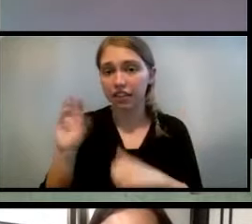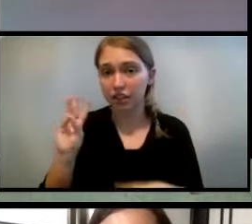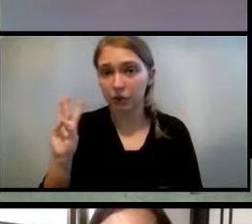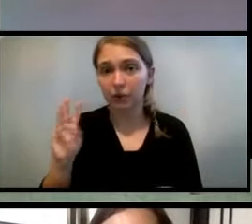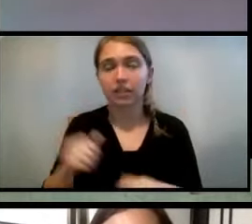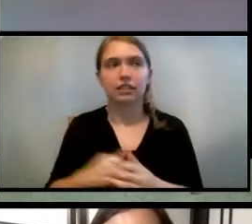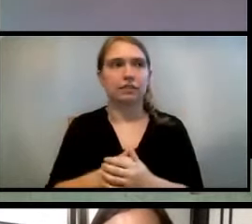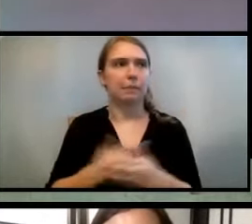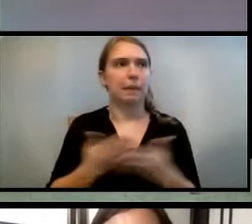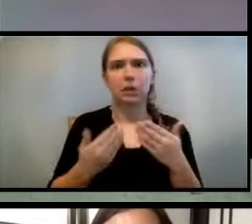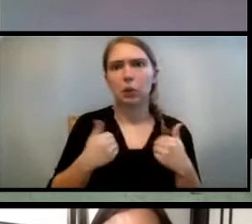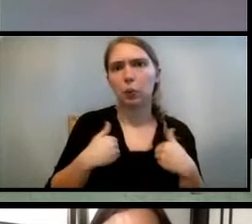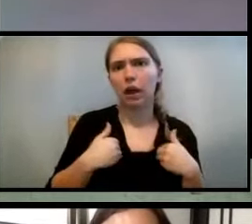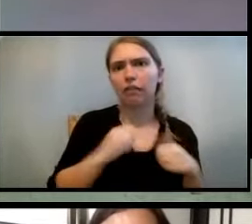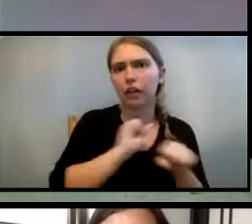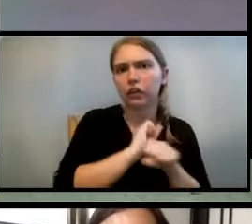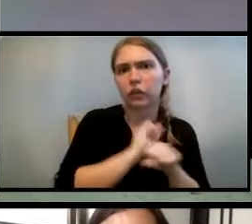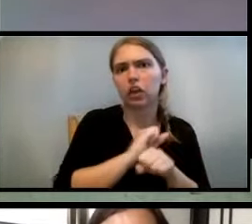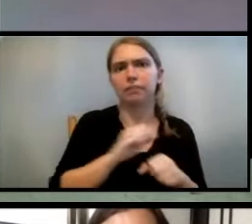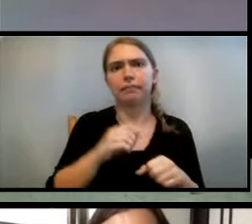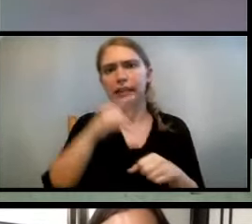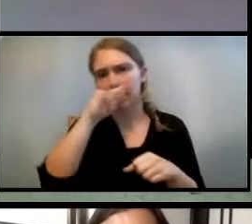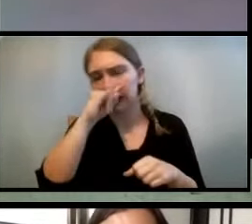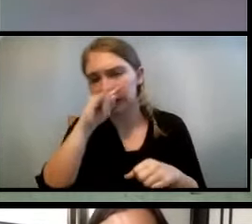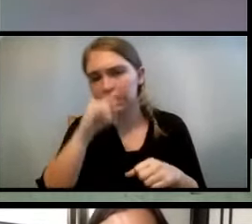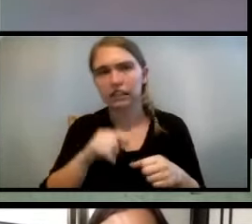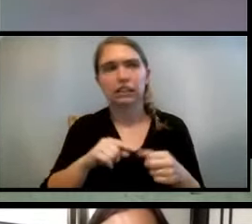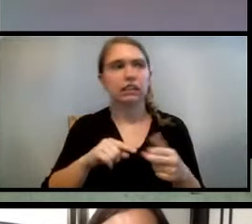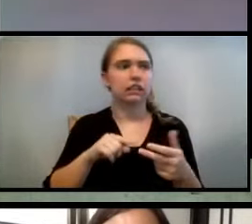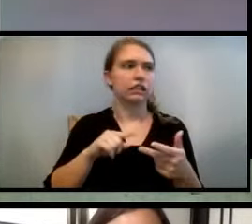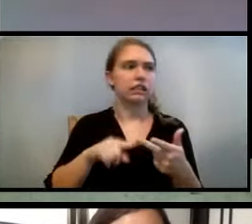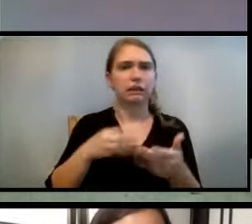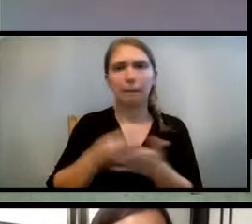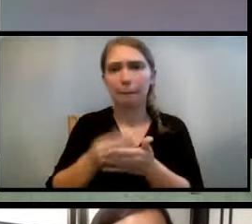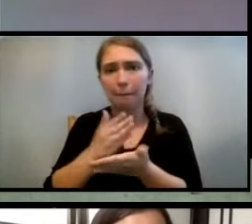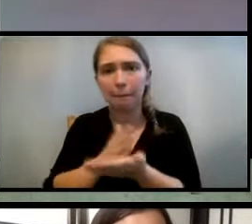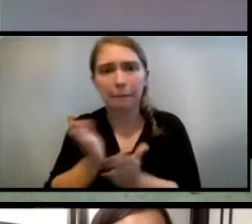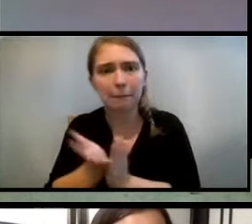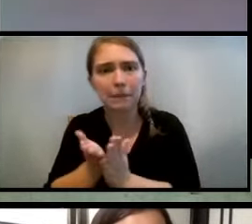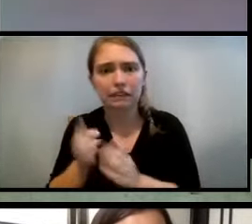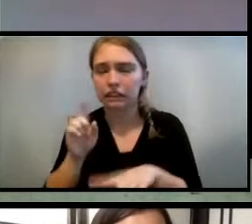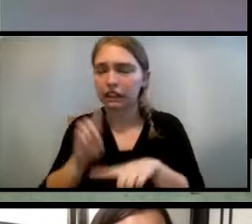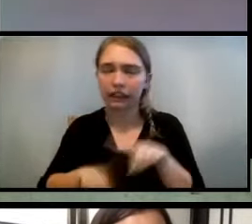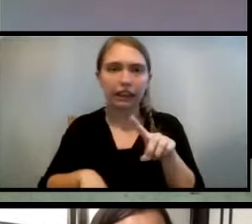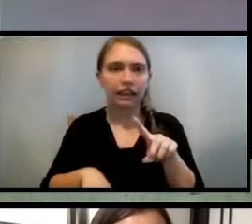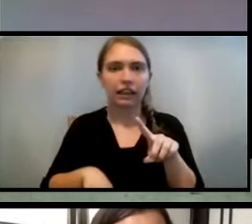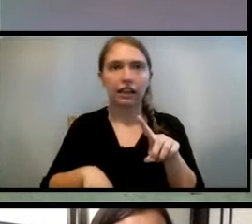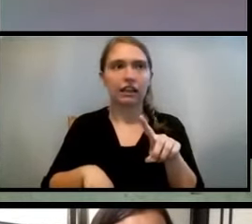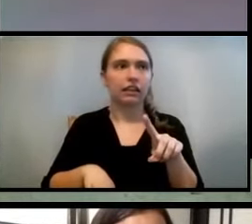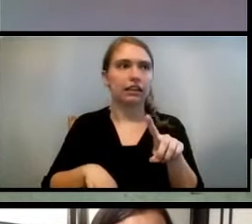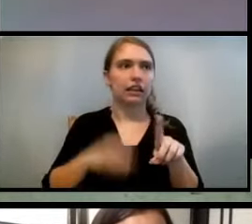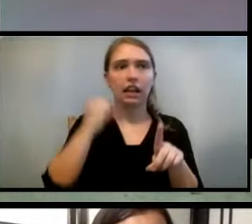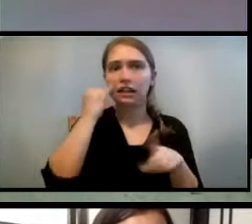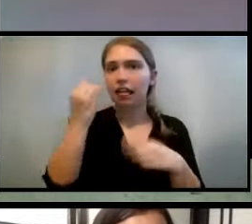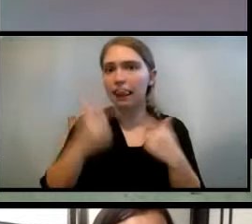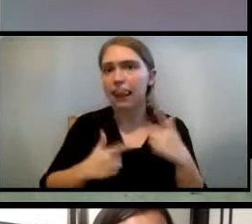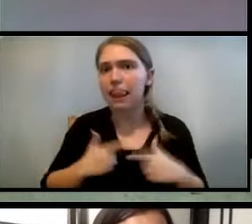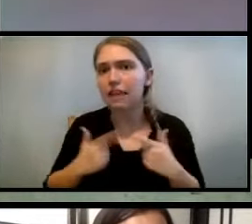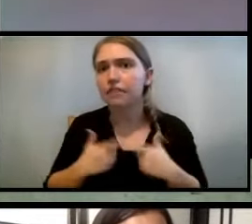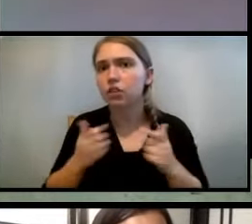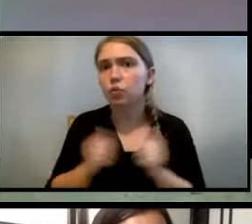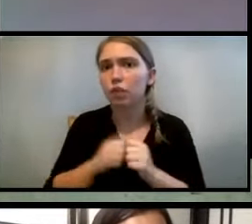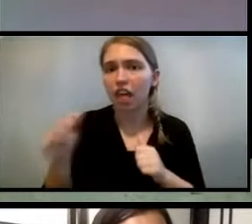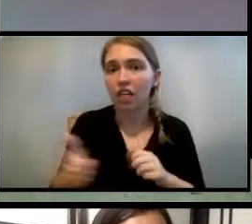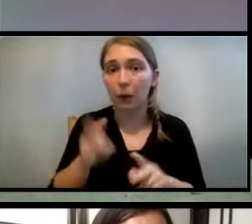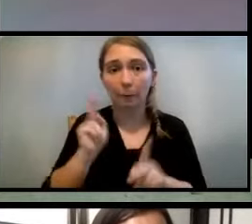have, you know, a budget that's not going to allow that. Maybe you just don't even want to, because the idea of living with other people for 6 weeks